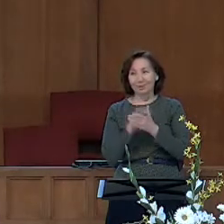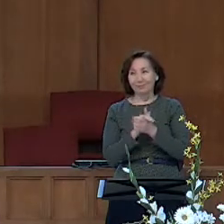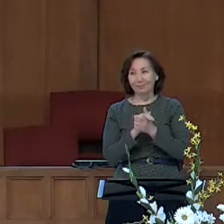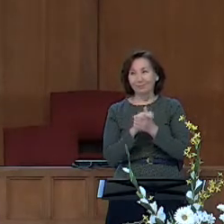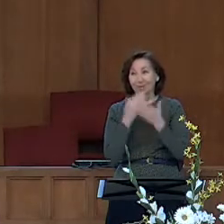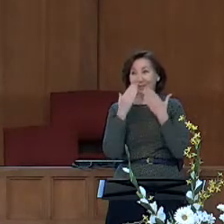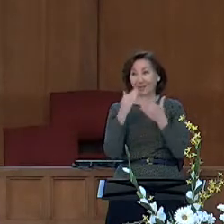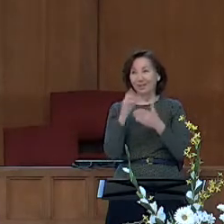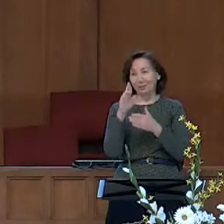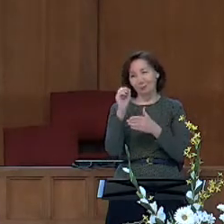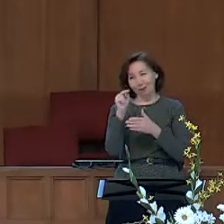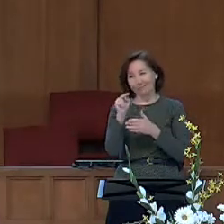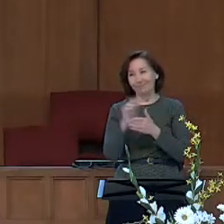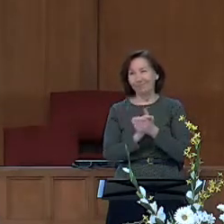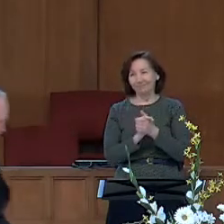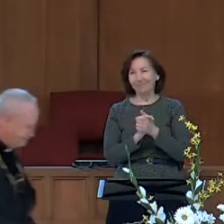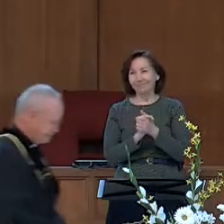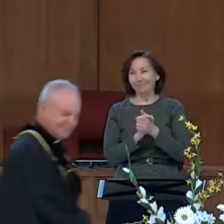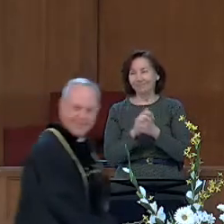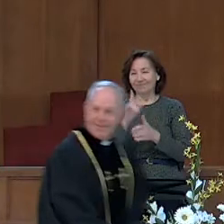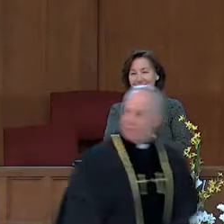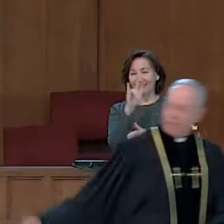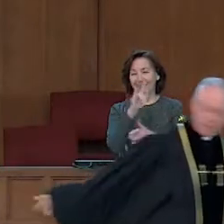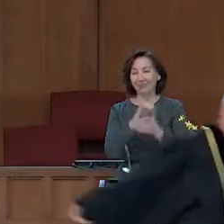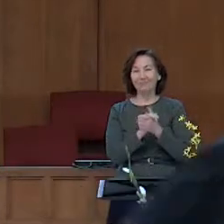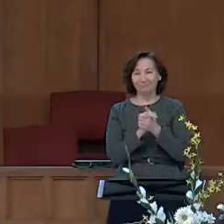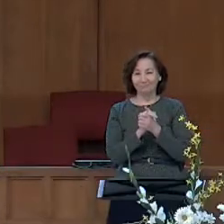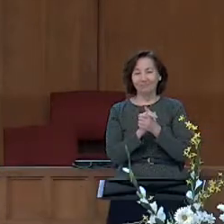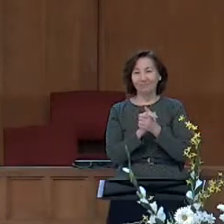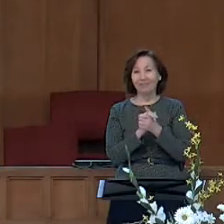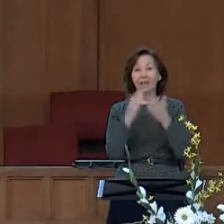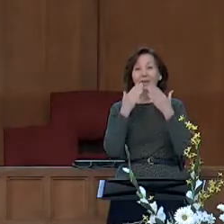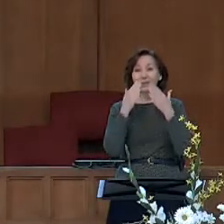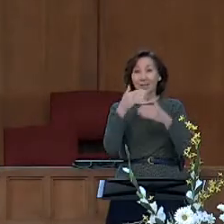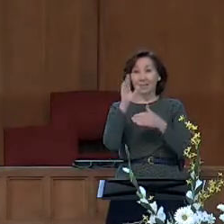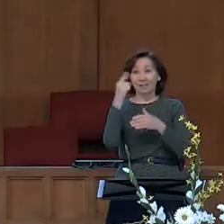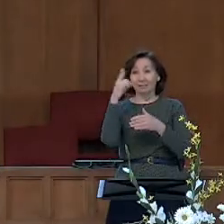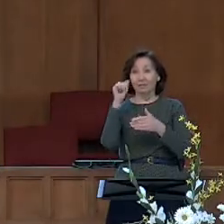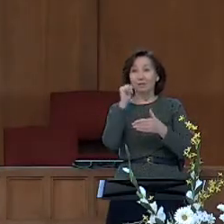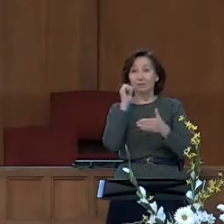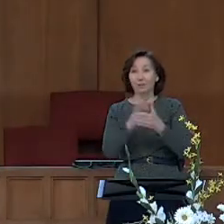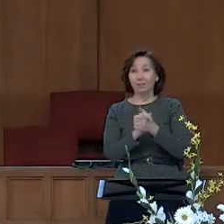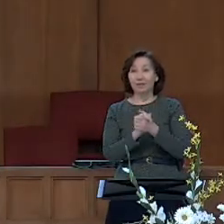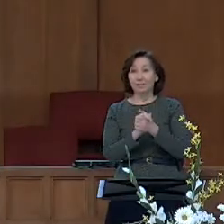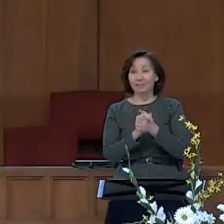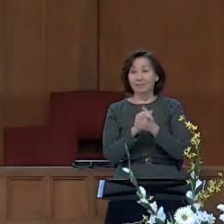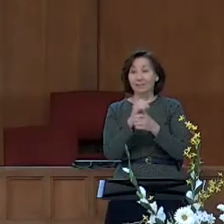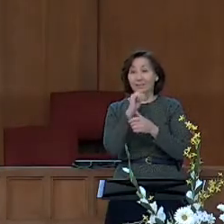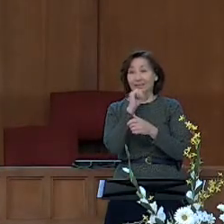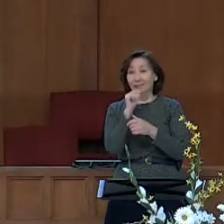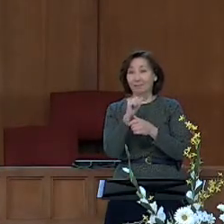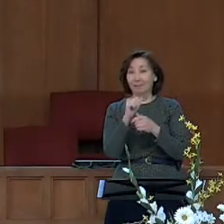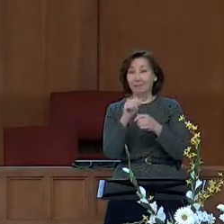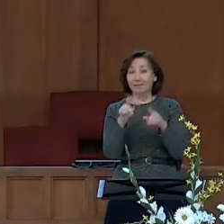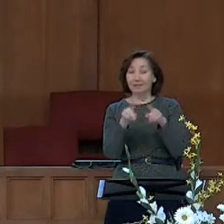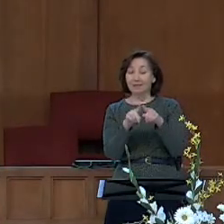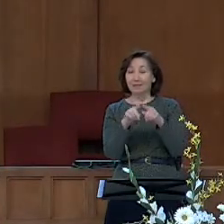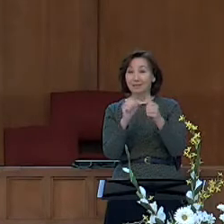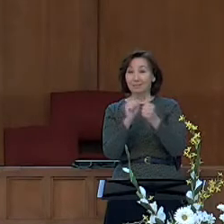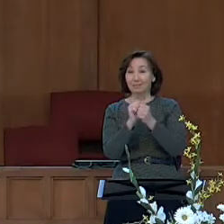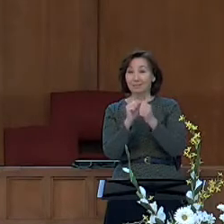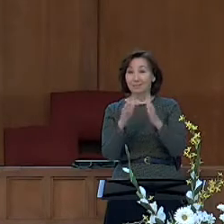though. I want you to know that. Thank you so very much. I love you very much, man. Thank God for your wife, too. You know, he wouldn't be who he is without Susan. God bless